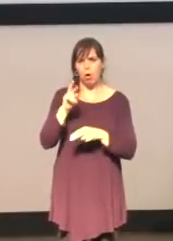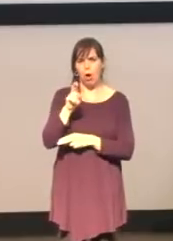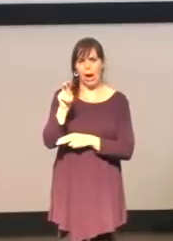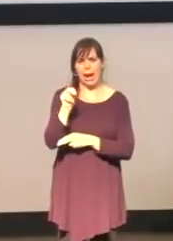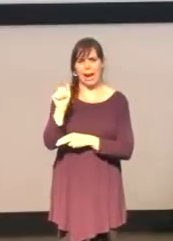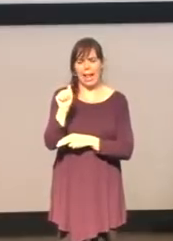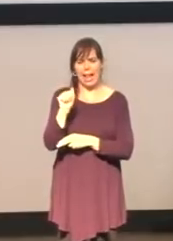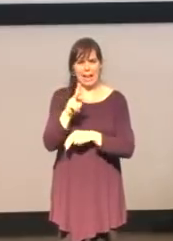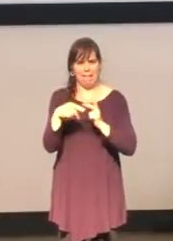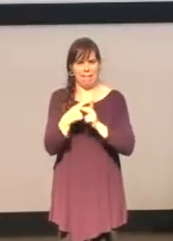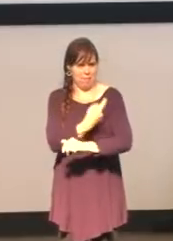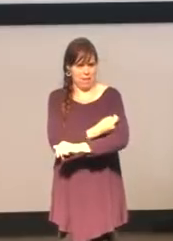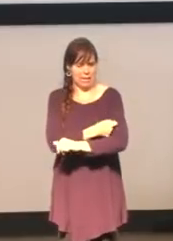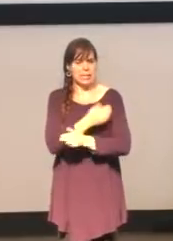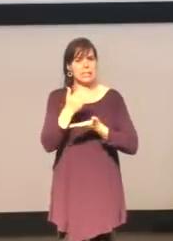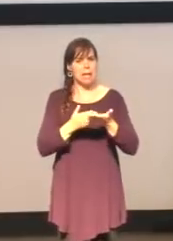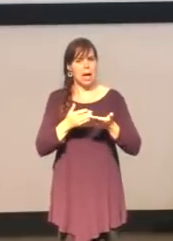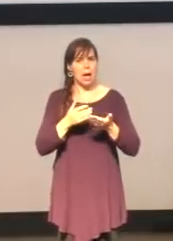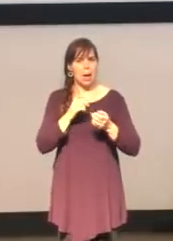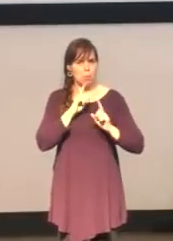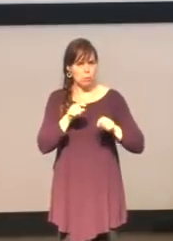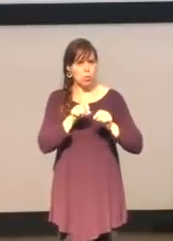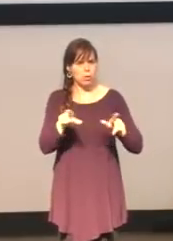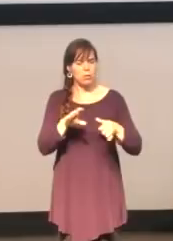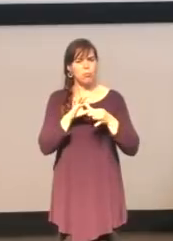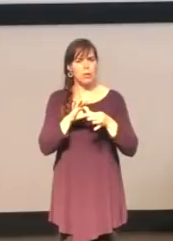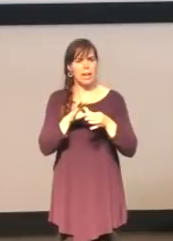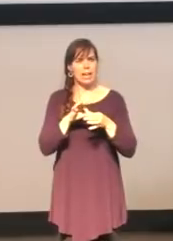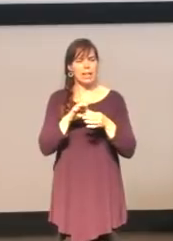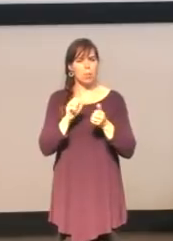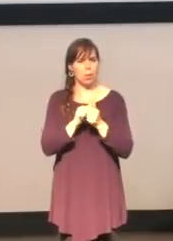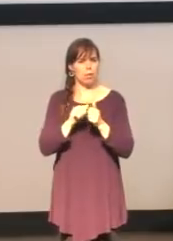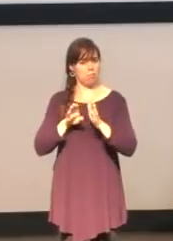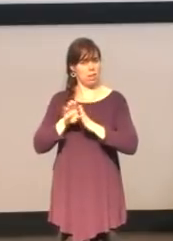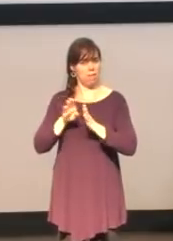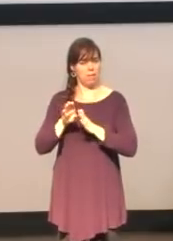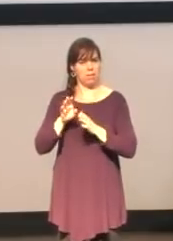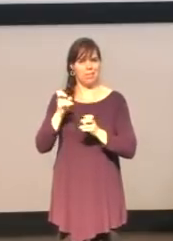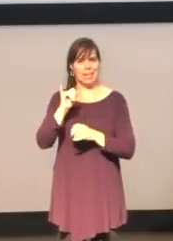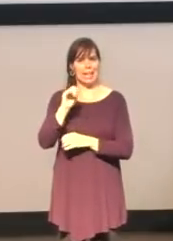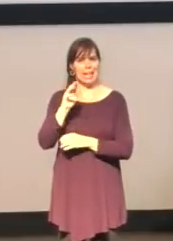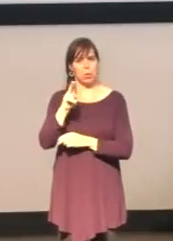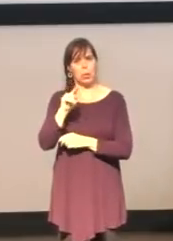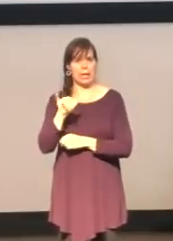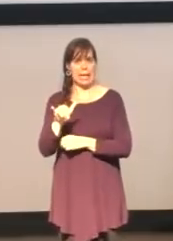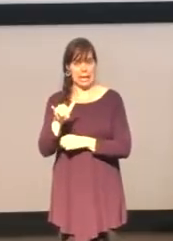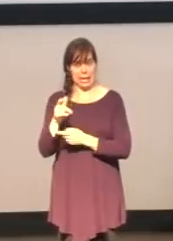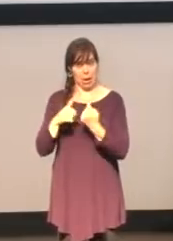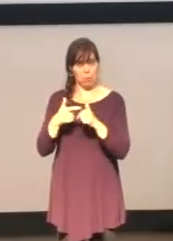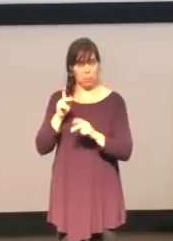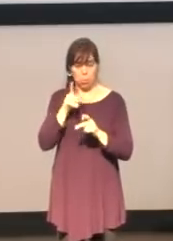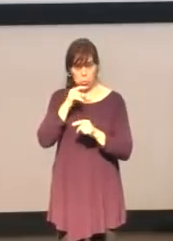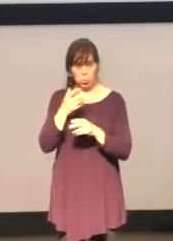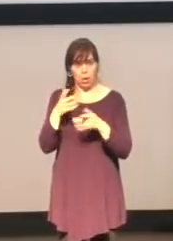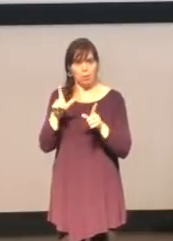there has been some reports out related to the development of immunity in the people who